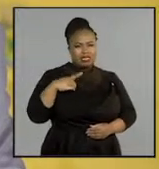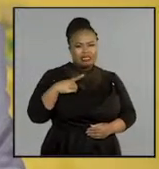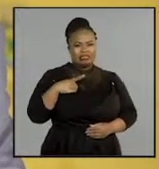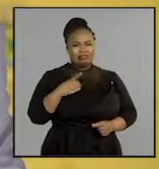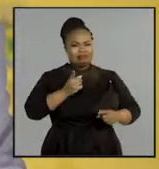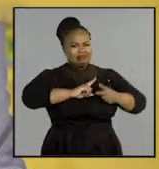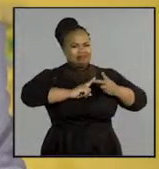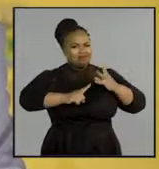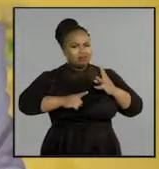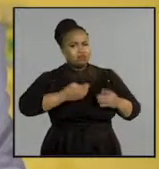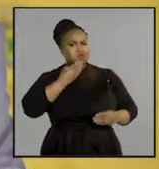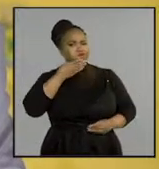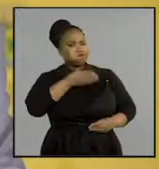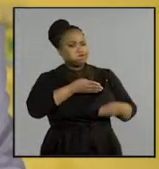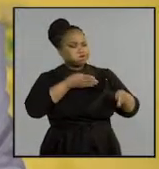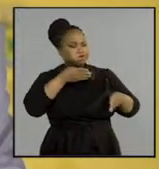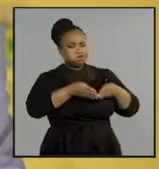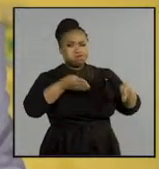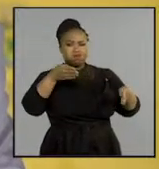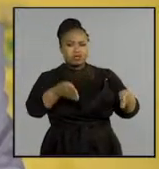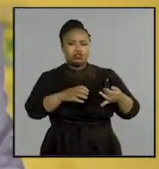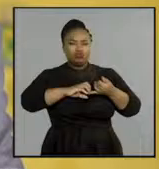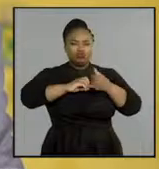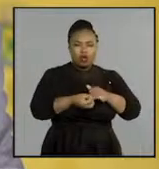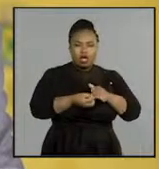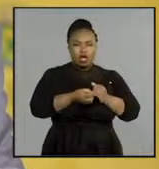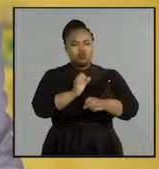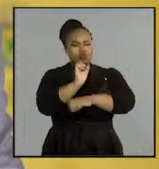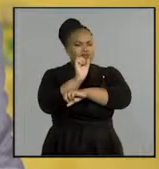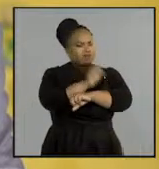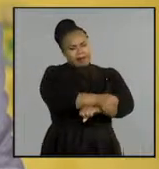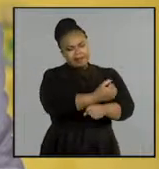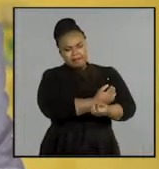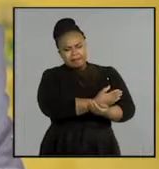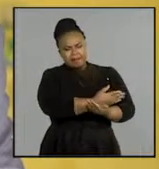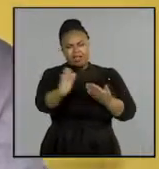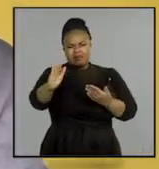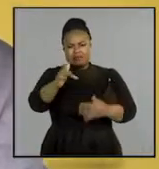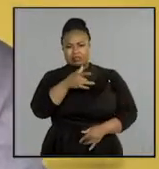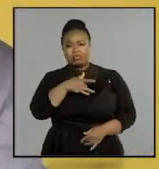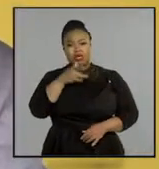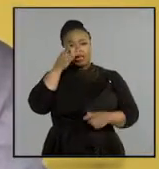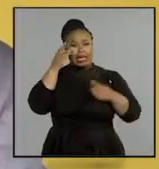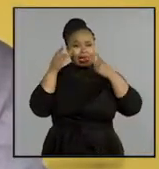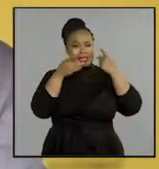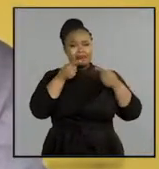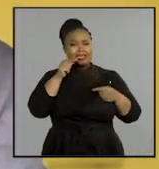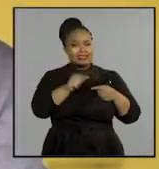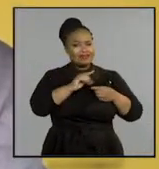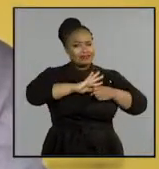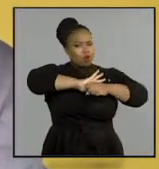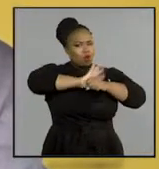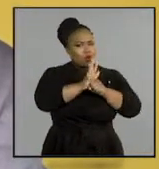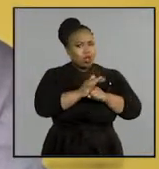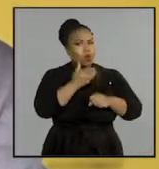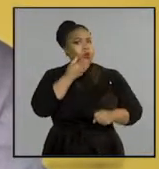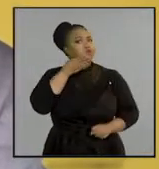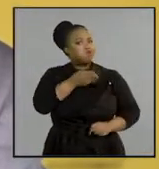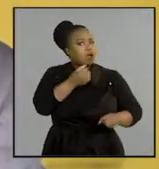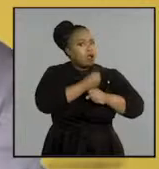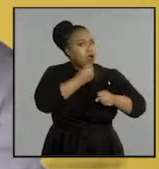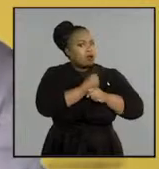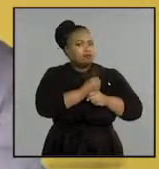workers, the doctors and the nurses who are in the trenches against this invisible enemy are